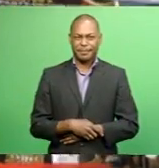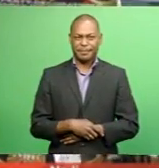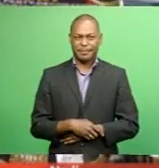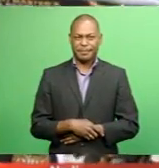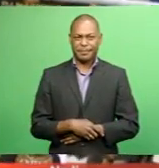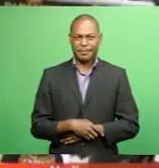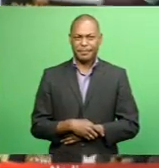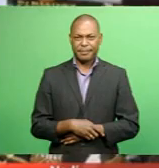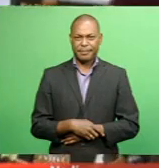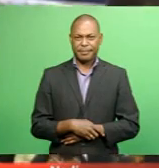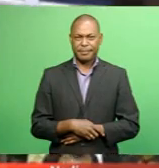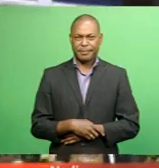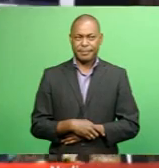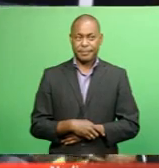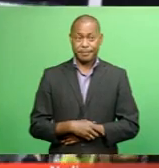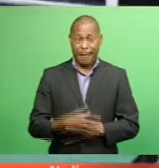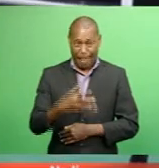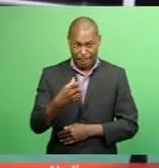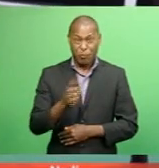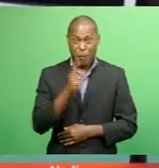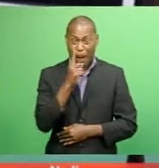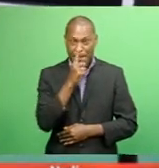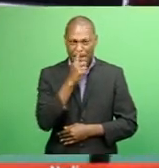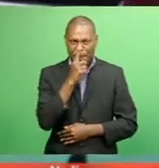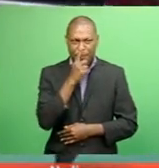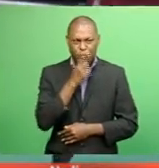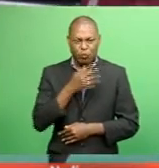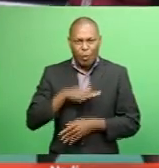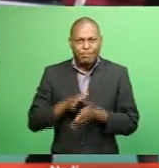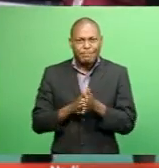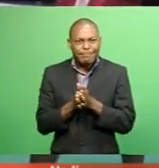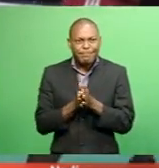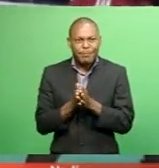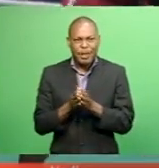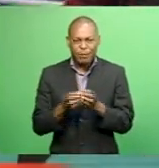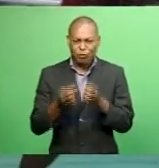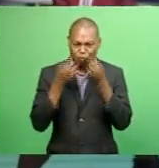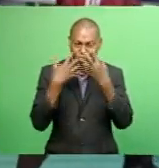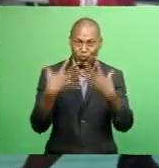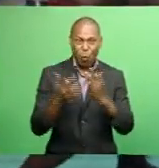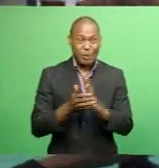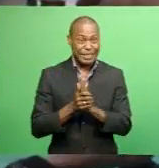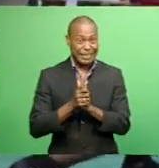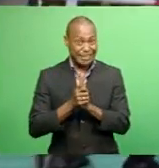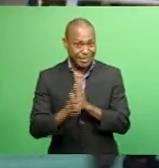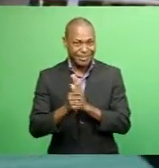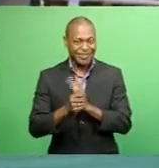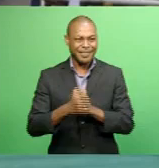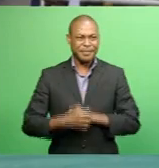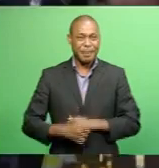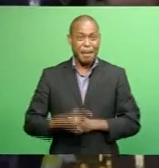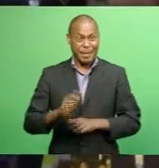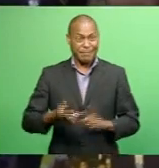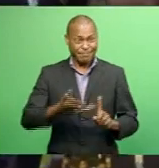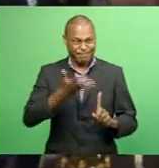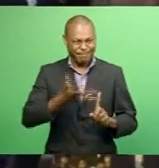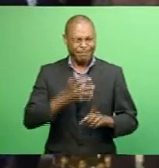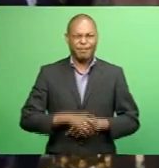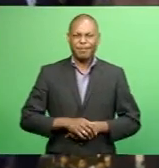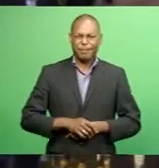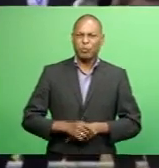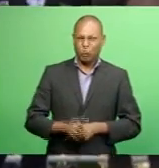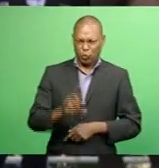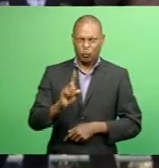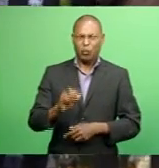lived up to expectations of the fans as both boxers showcased their skills. However, Alibireti Kauyada did just enough to